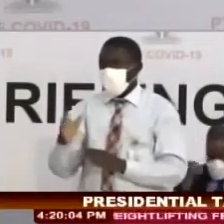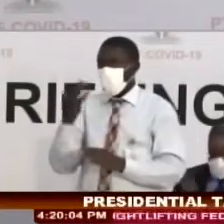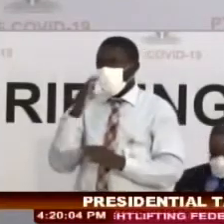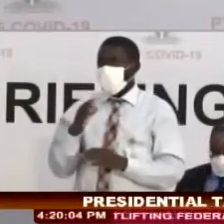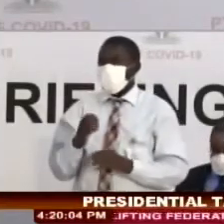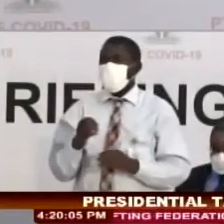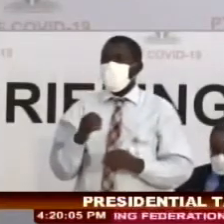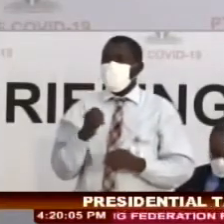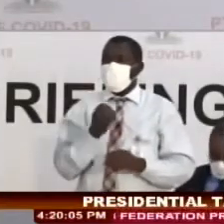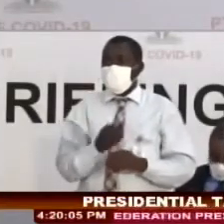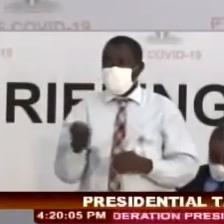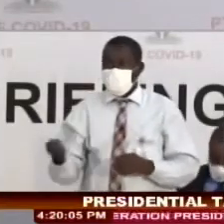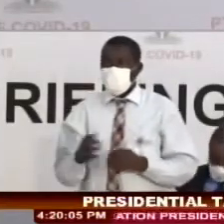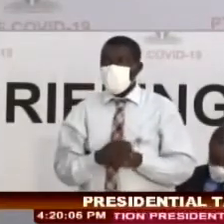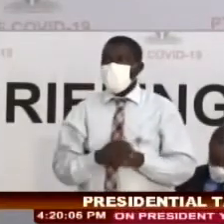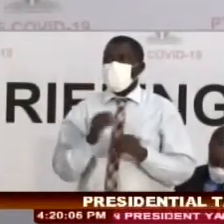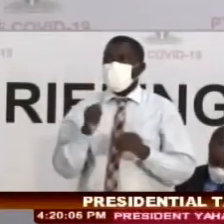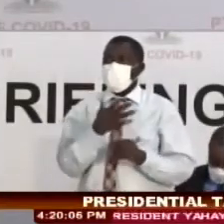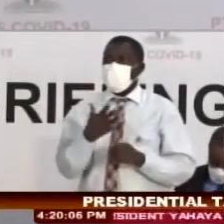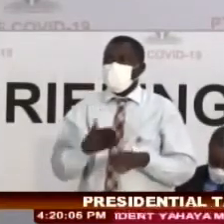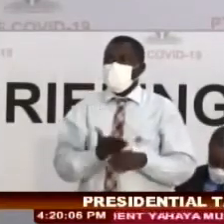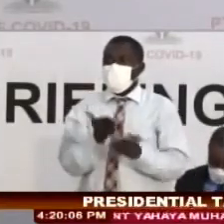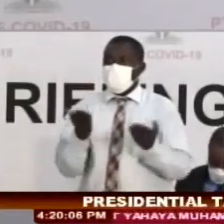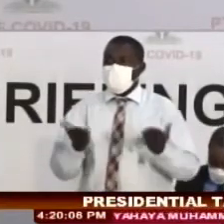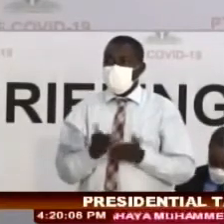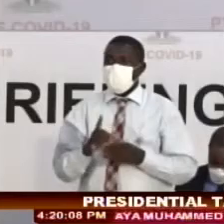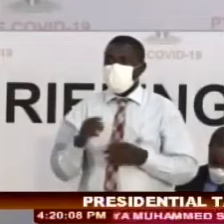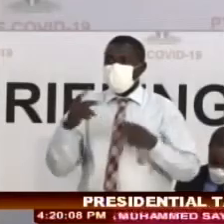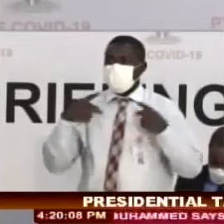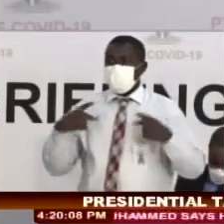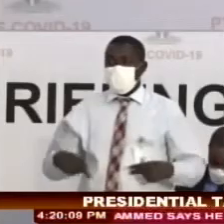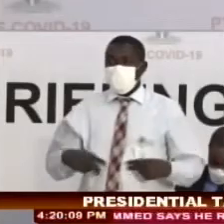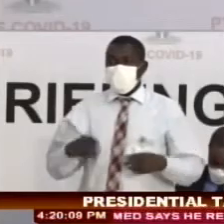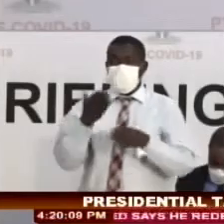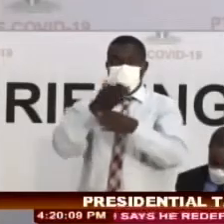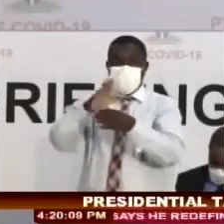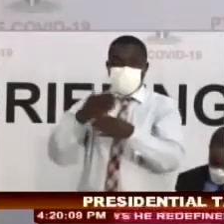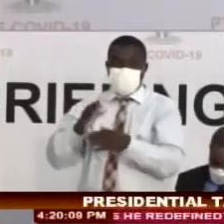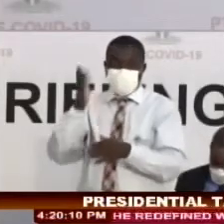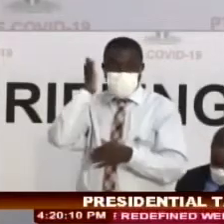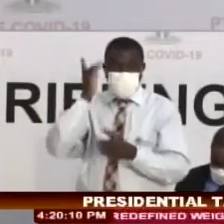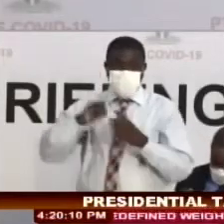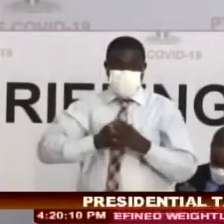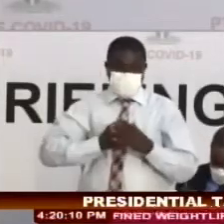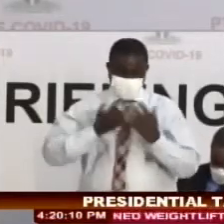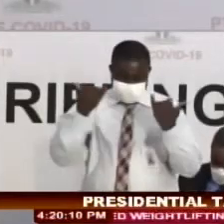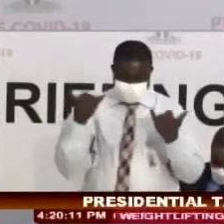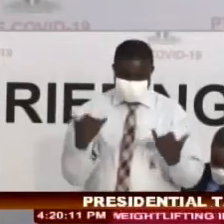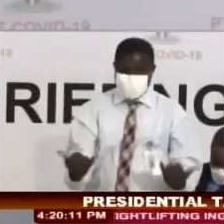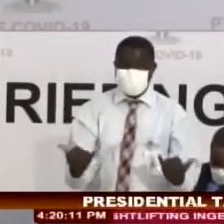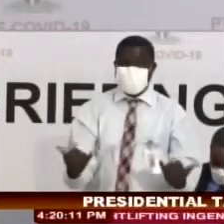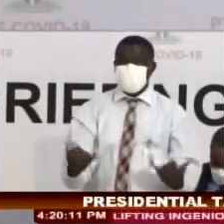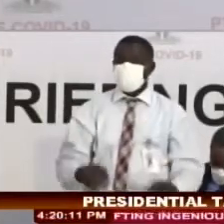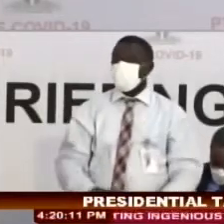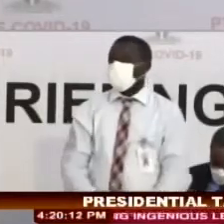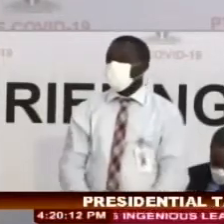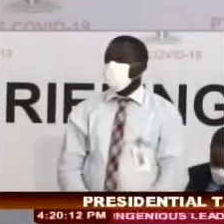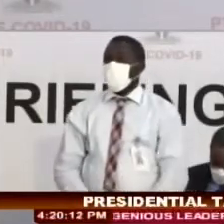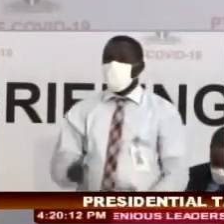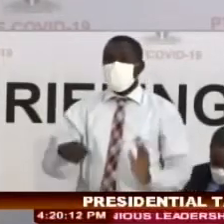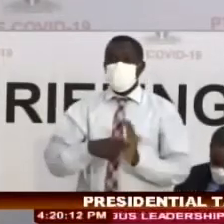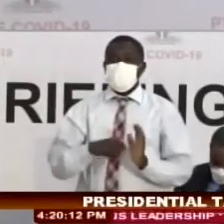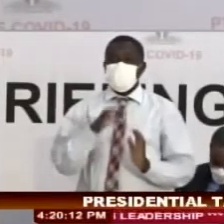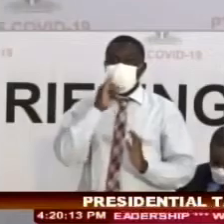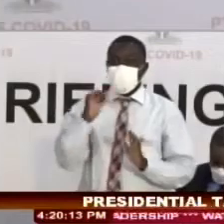states. The physical distribution shall commence immediately. This will be in addition to the JOCMA equipment